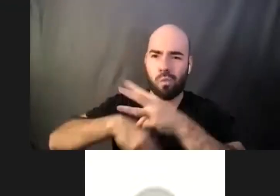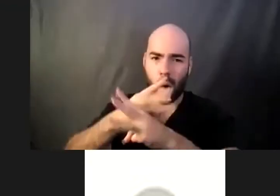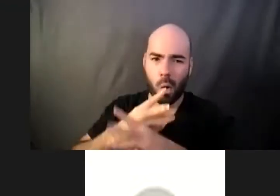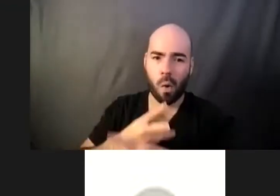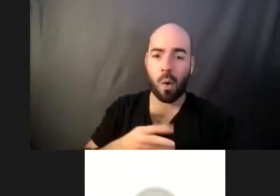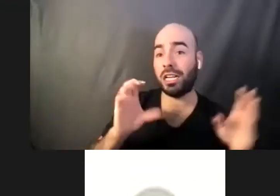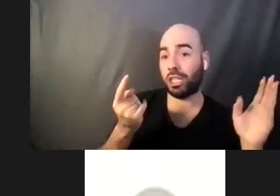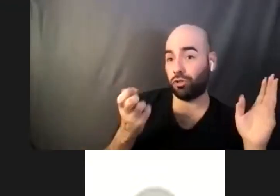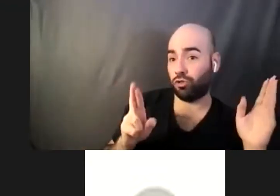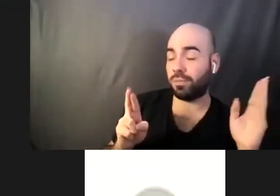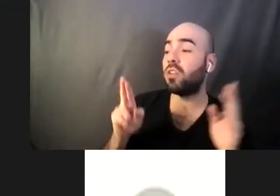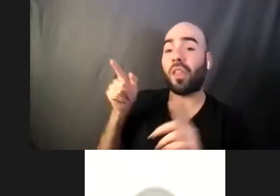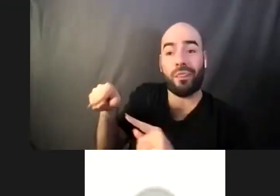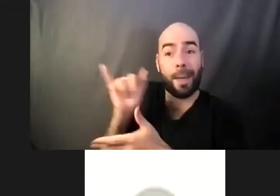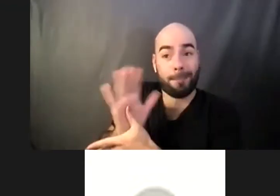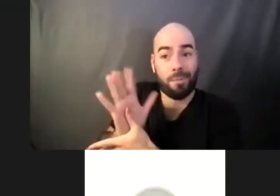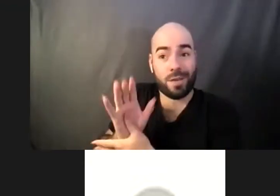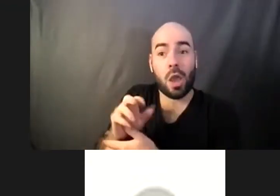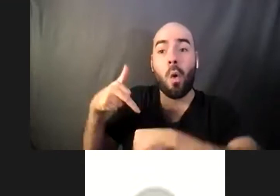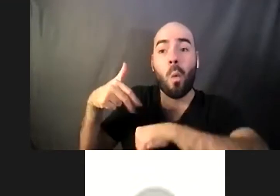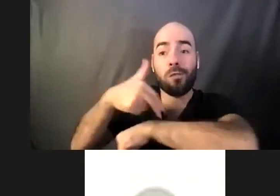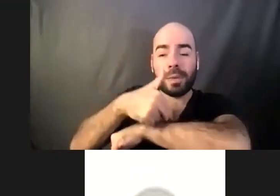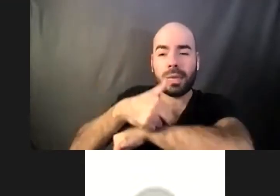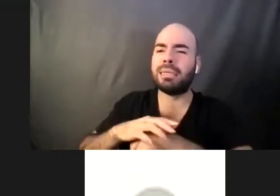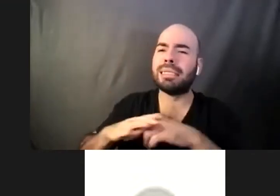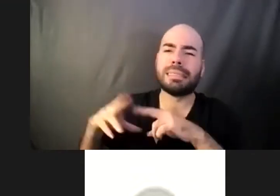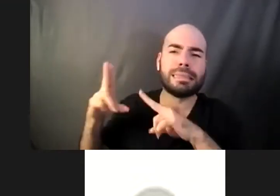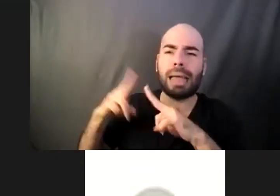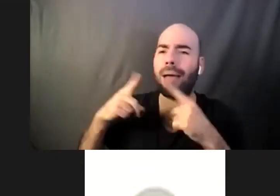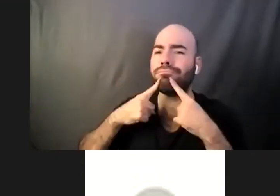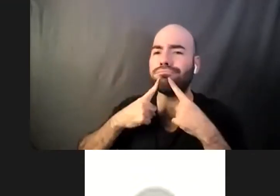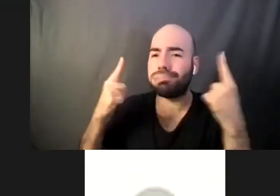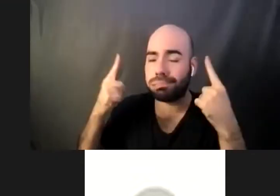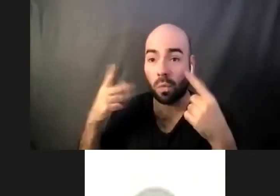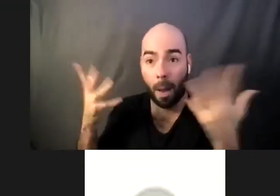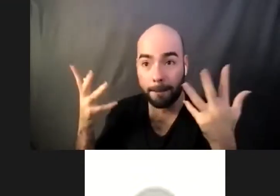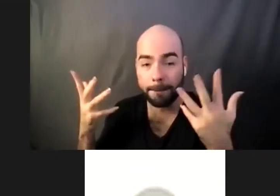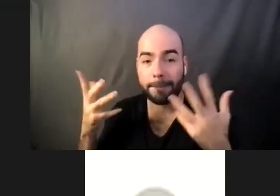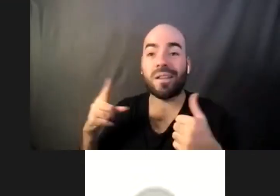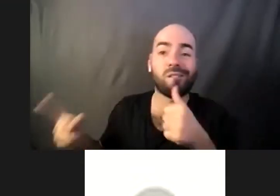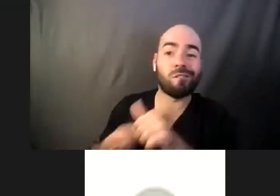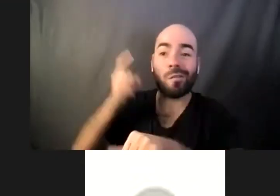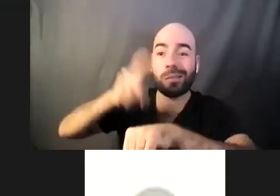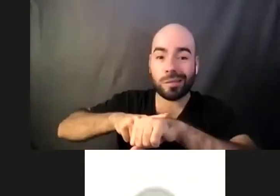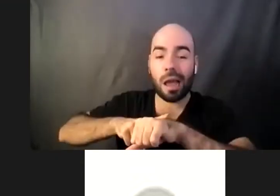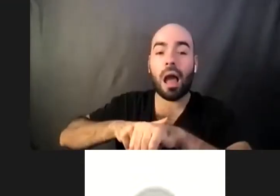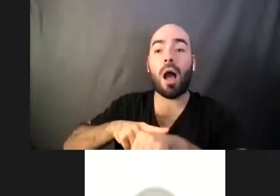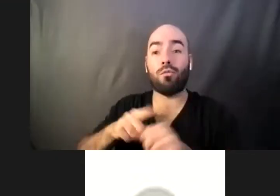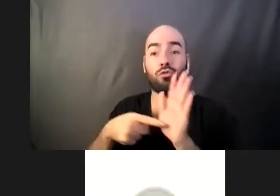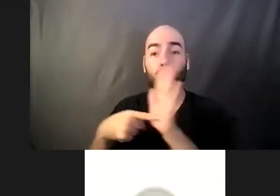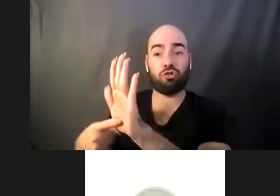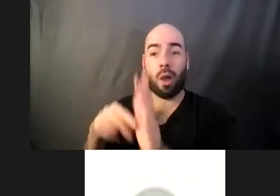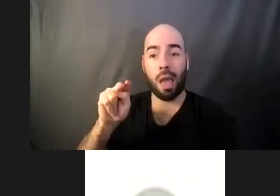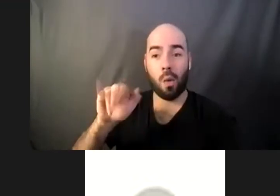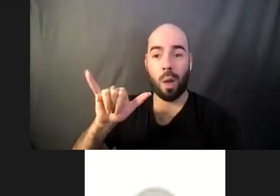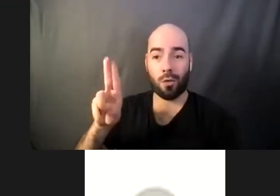For Walk For Me, by the way, the biggest accomplishment of that movie is the first time it ever screened at NYU because they do this